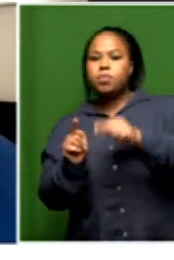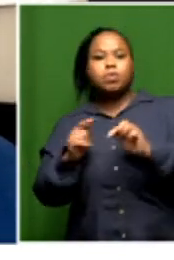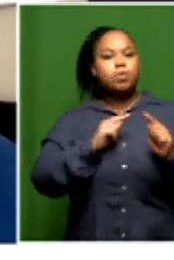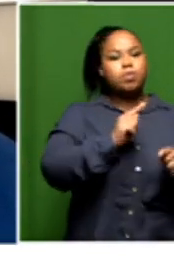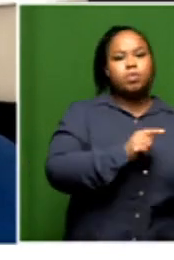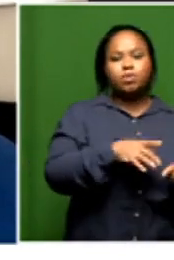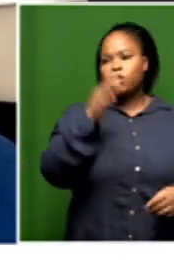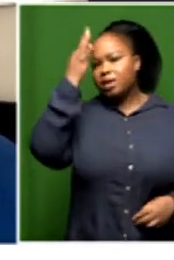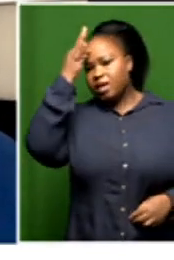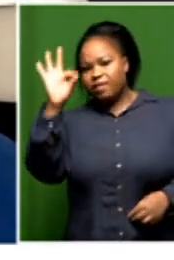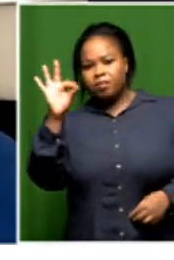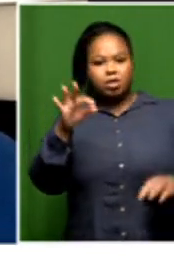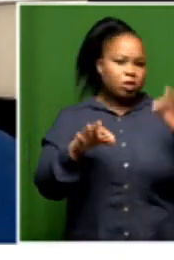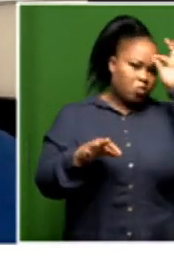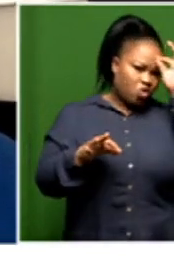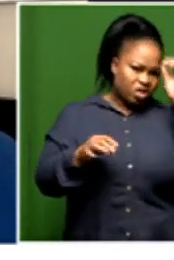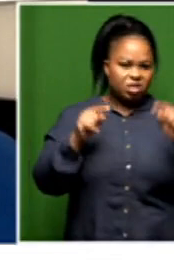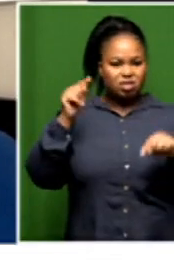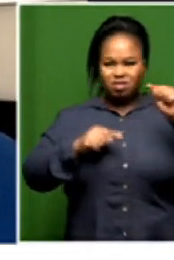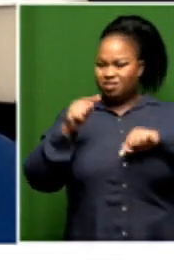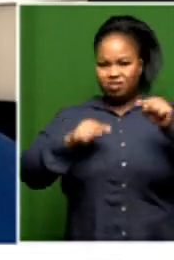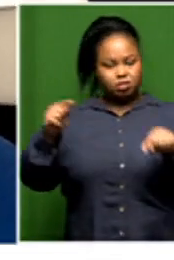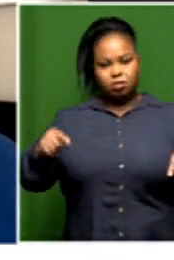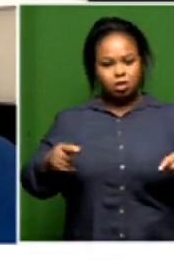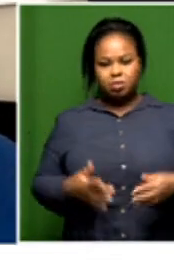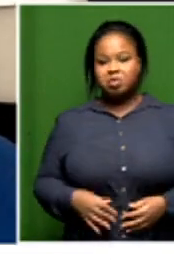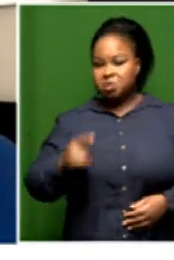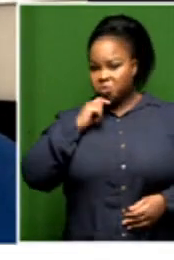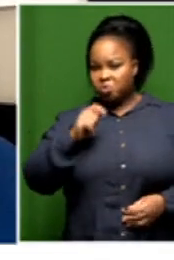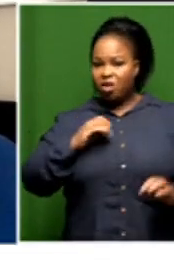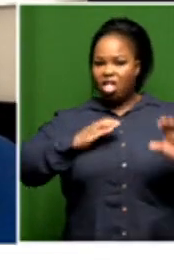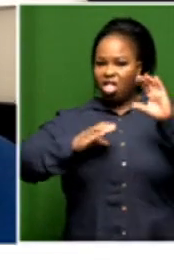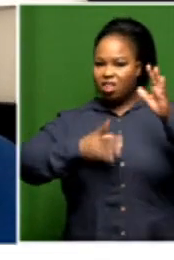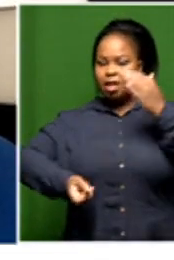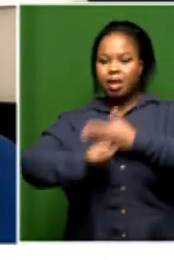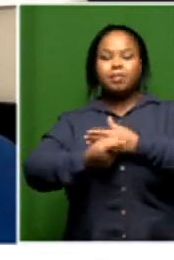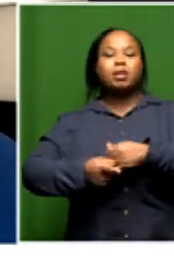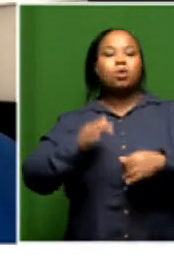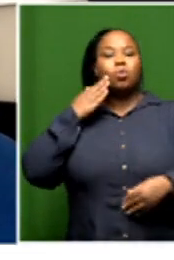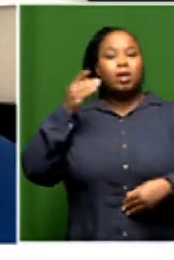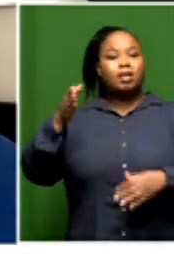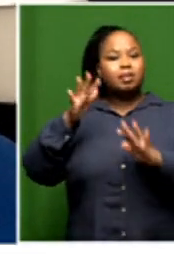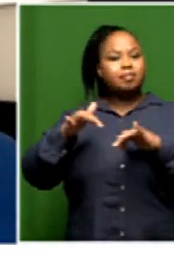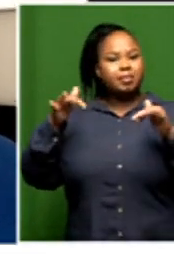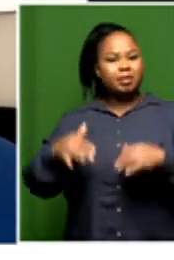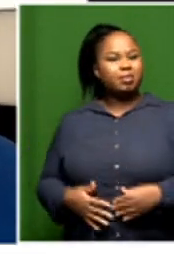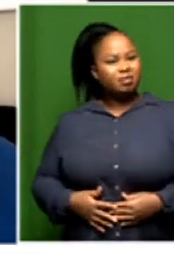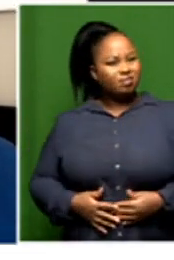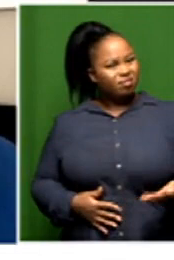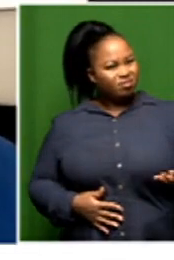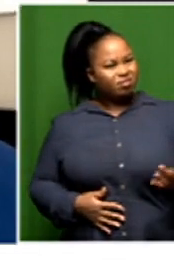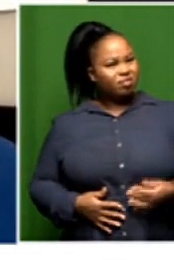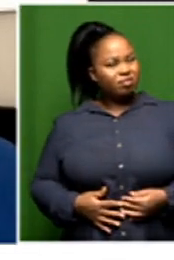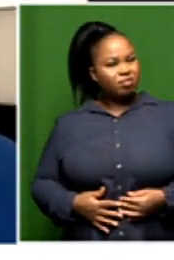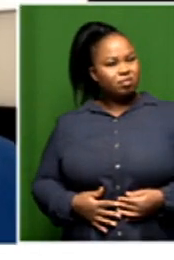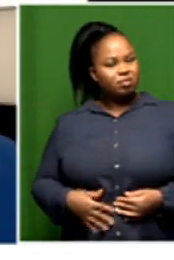between government officials told a very different story about how communication happened, even within cabinet.